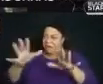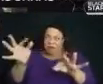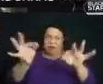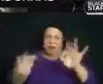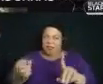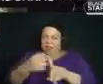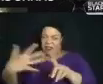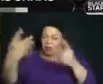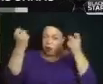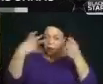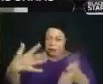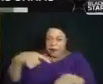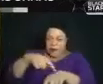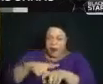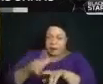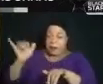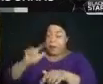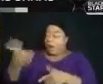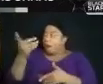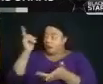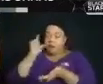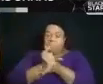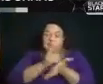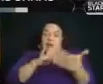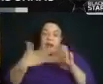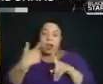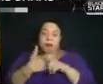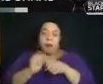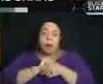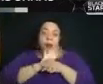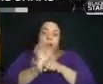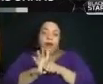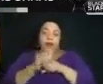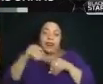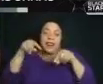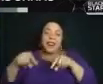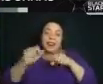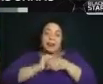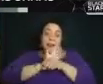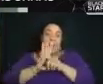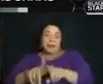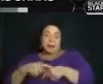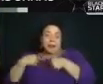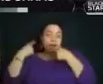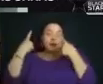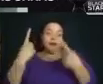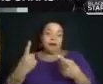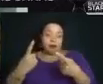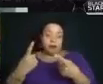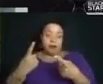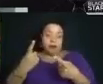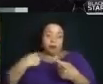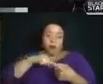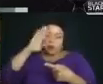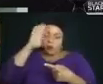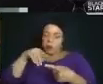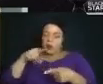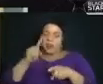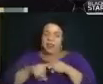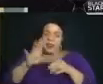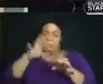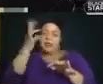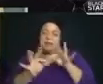pandemic so far. And we know this can't simply be explained away by vaccination results.